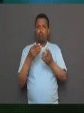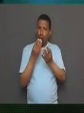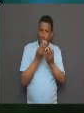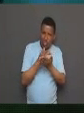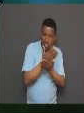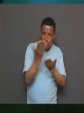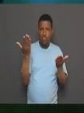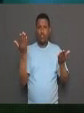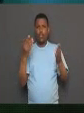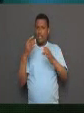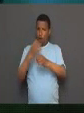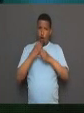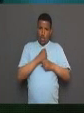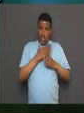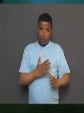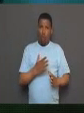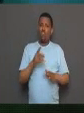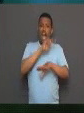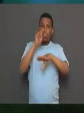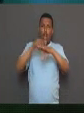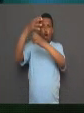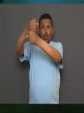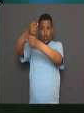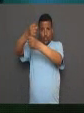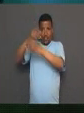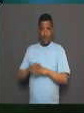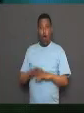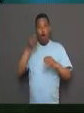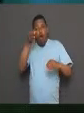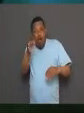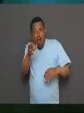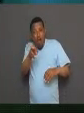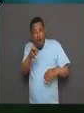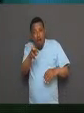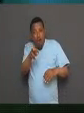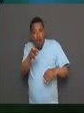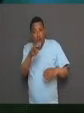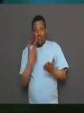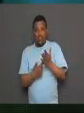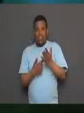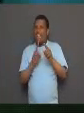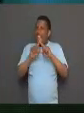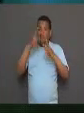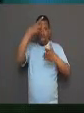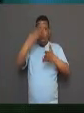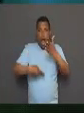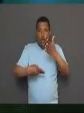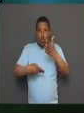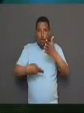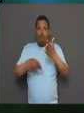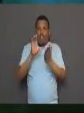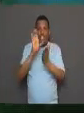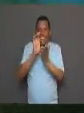determine ownership of national holdings, or even set the value of